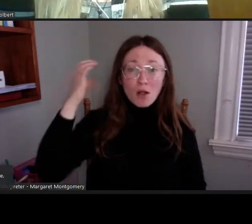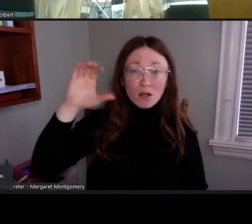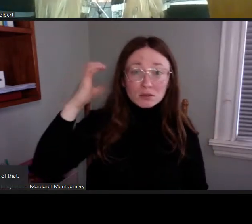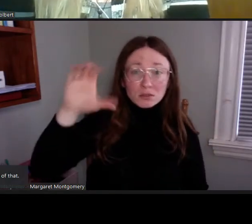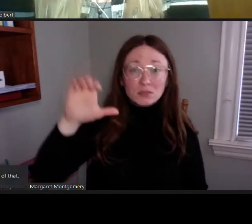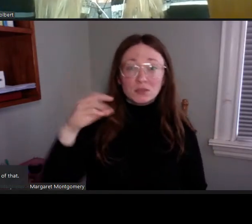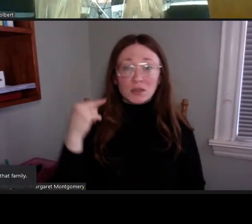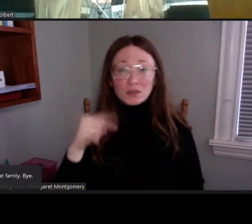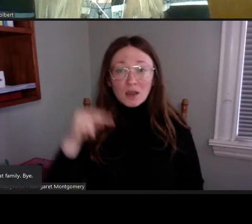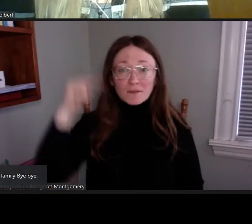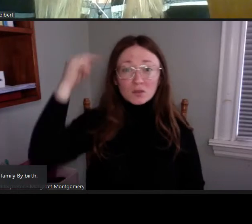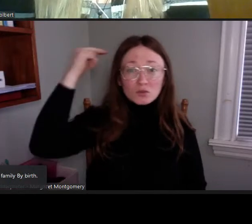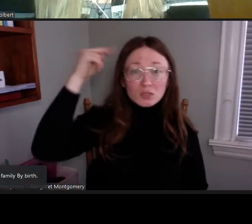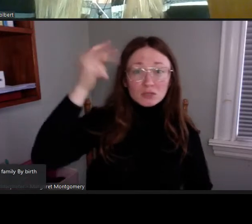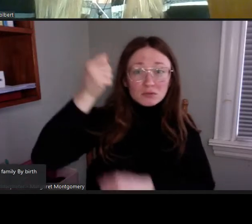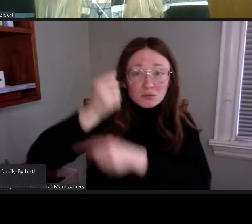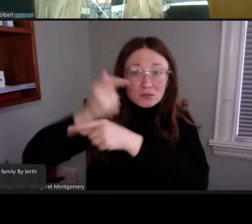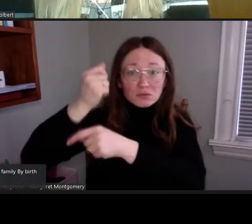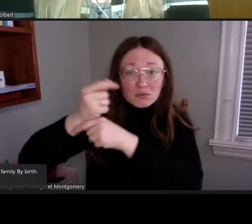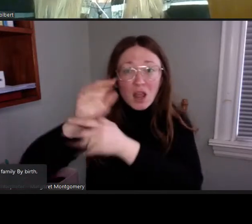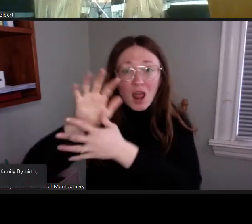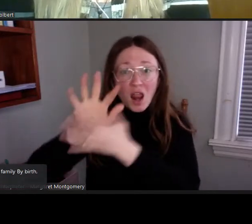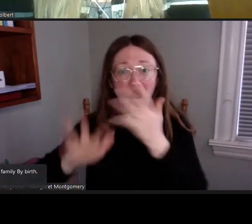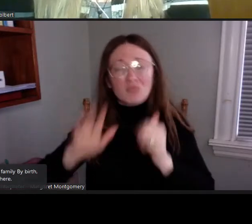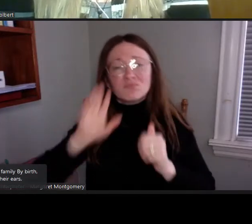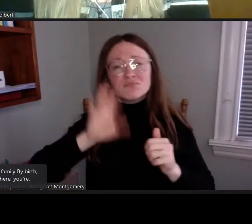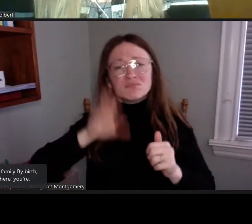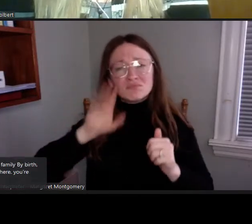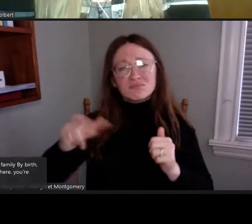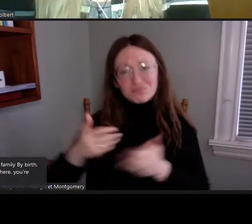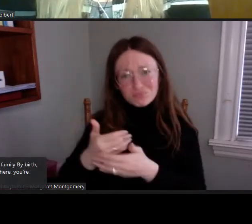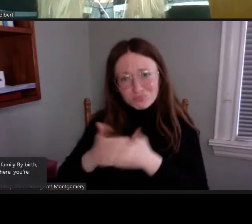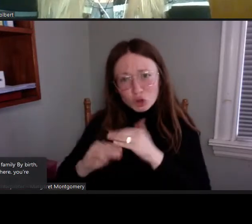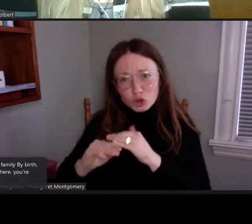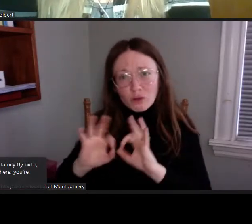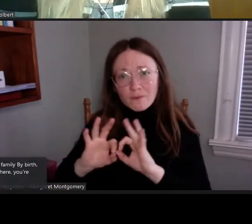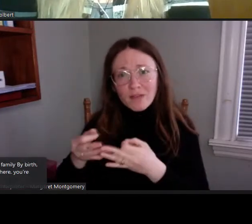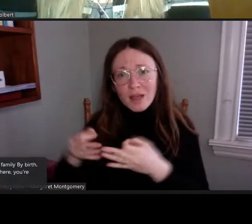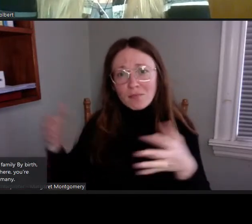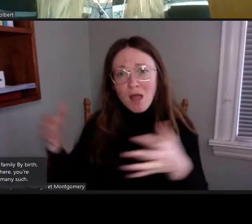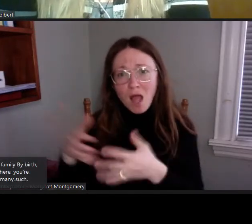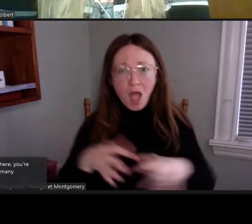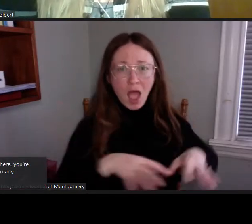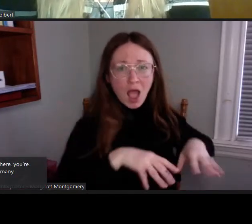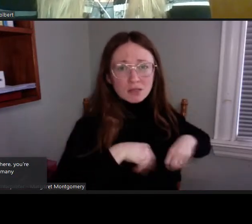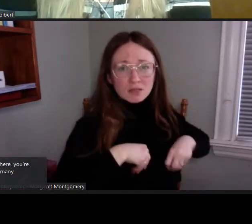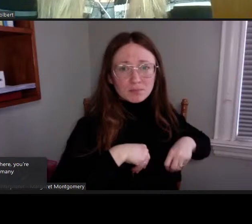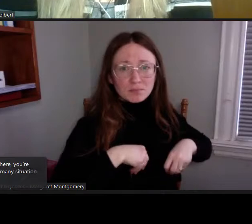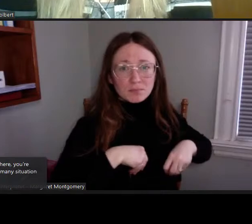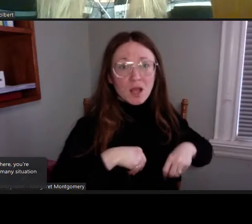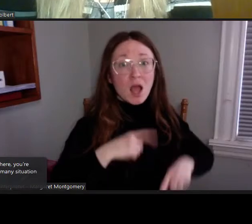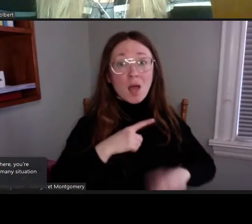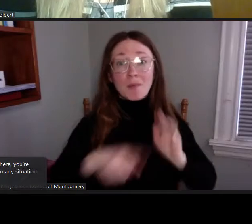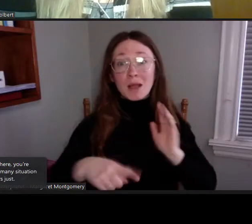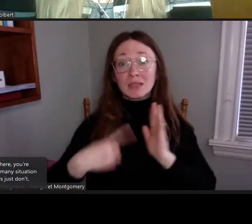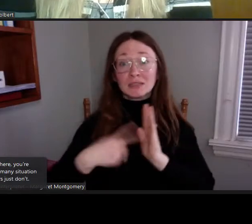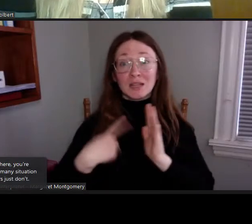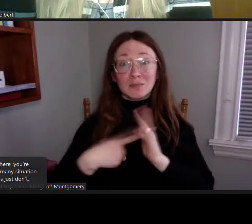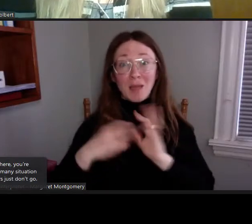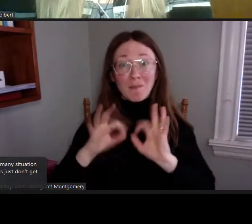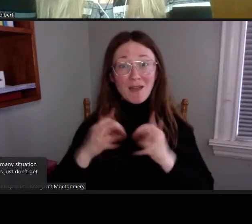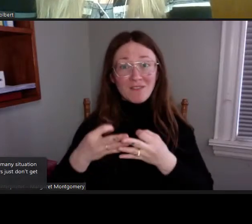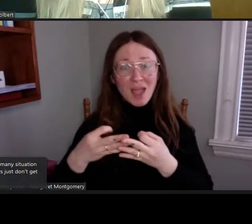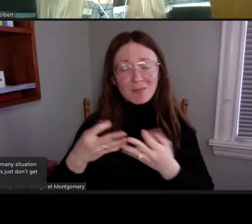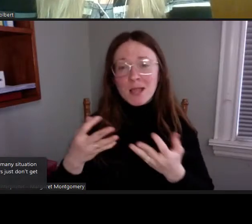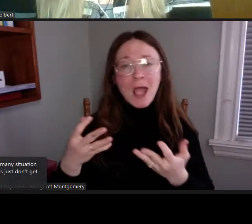part of that family by birth and you're brought into it and you're accepting you as this, there are many situations where I found that family members just don't get it